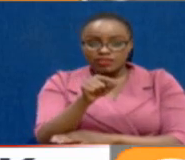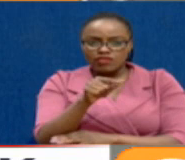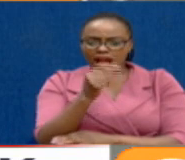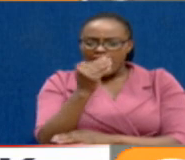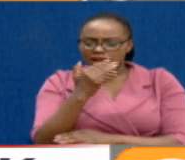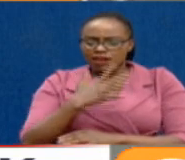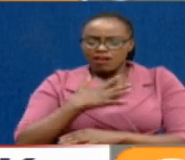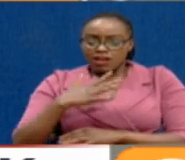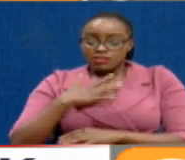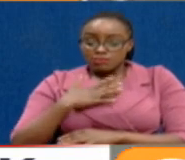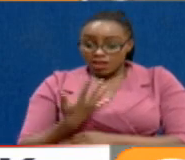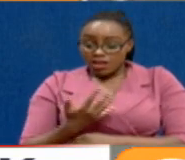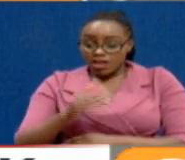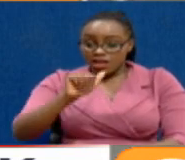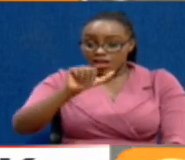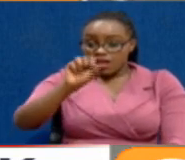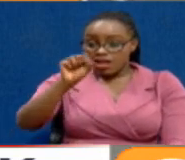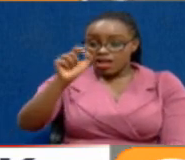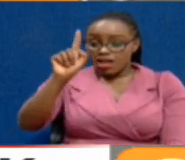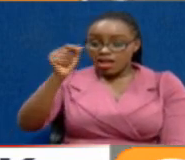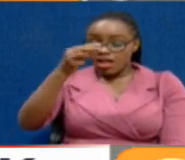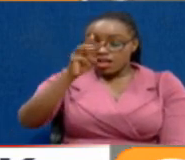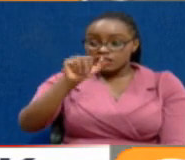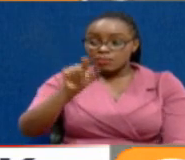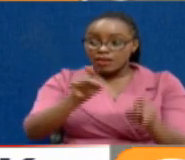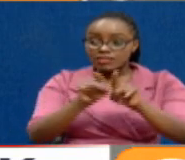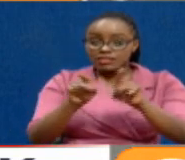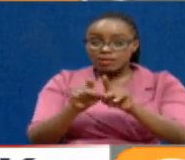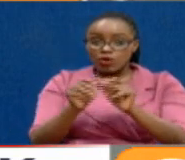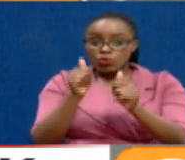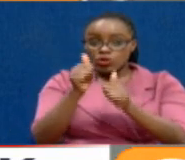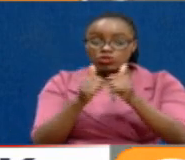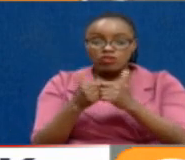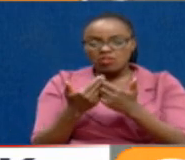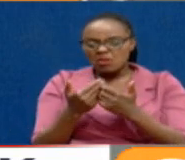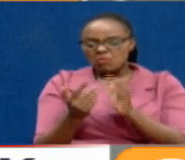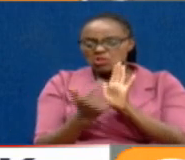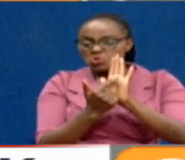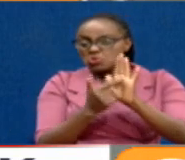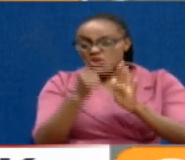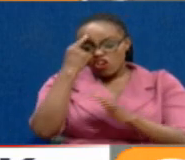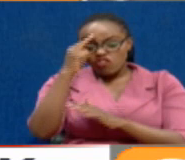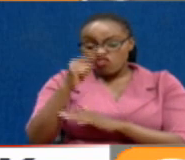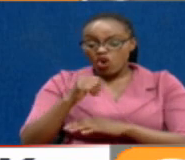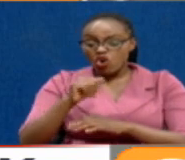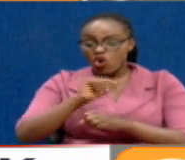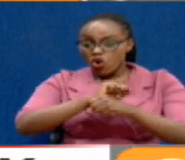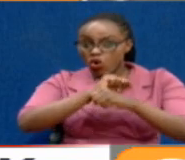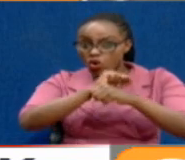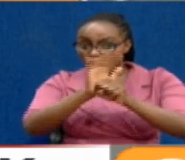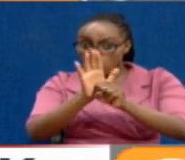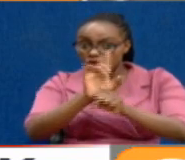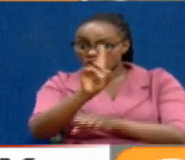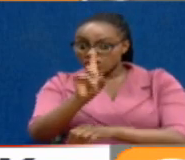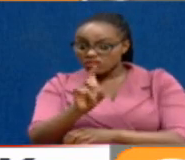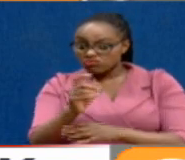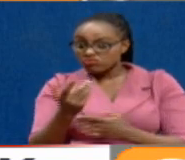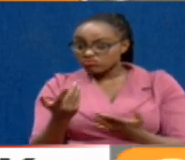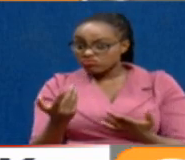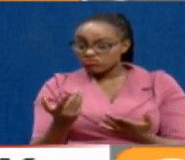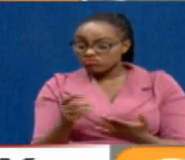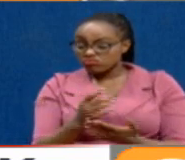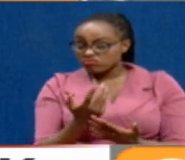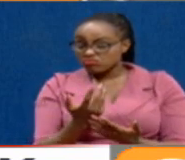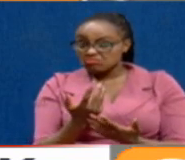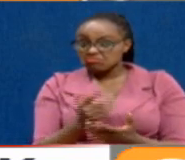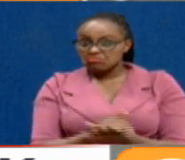Asthma? Yeah, are similar to the ones we have been given for corona. So, all right. Thanks, Francisca.